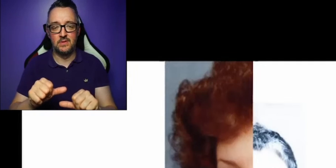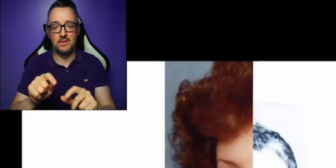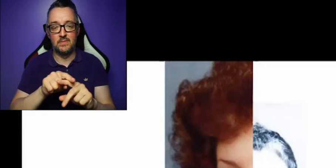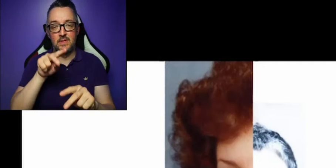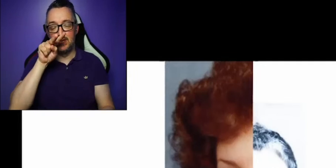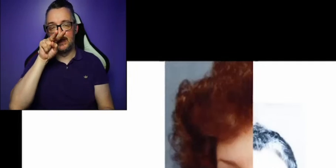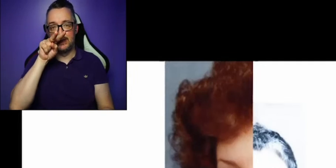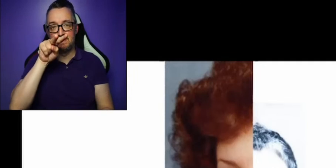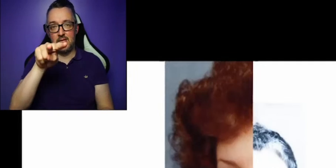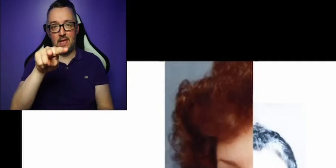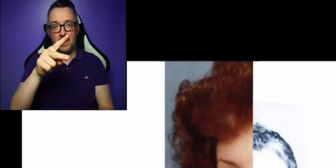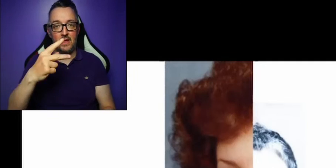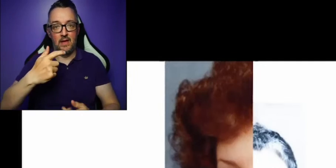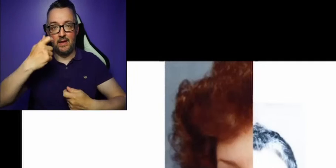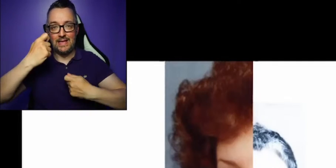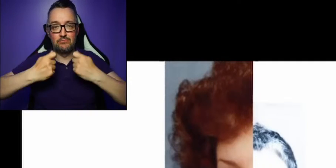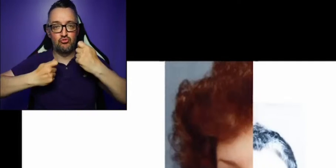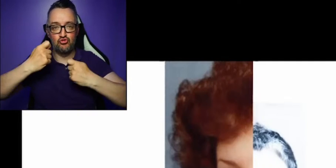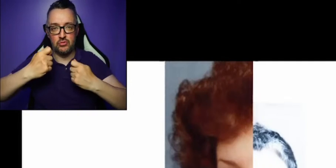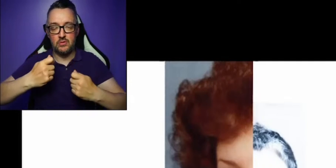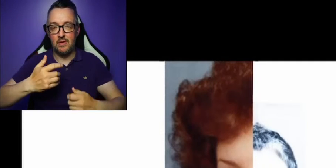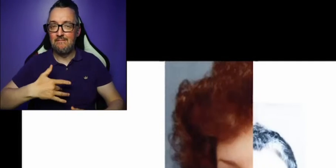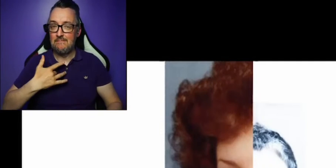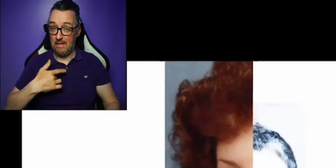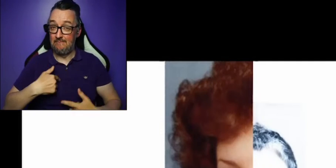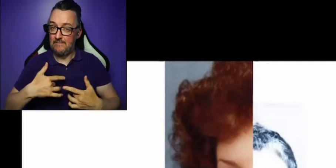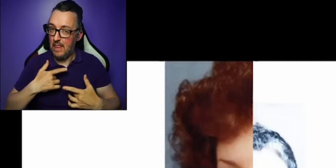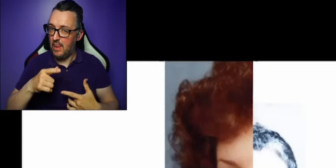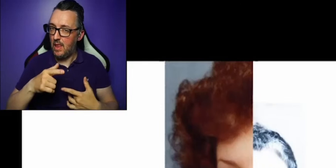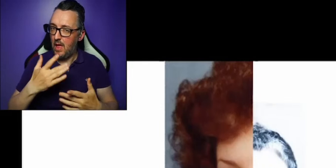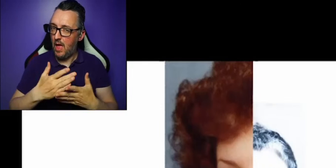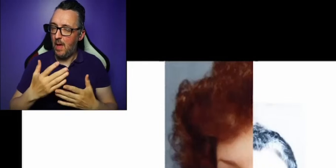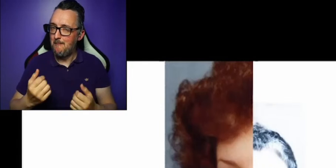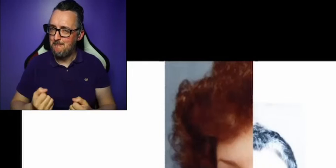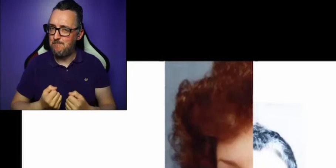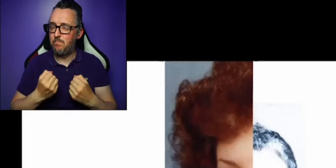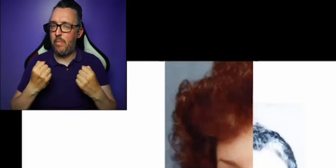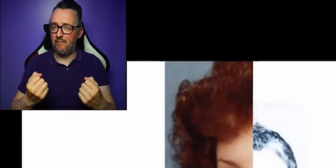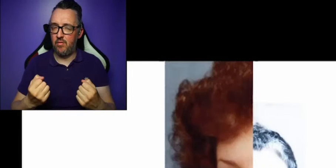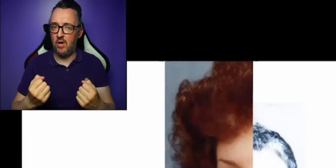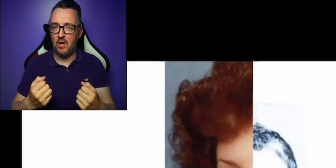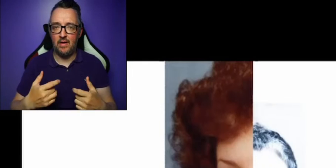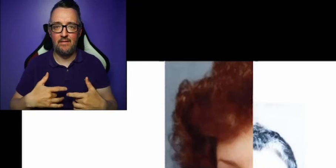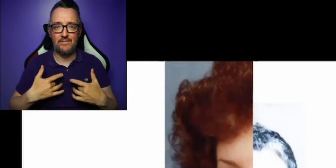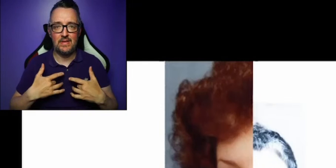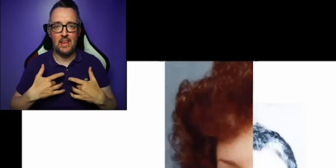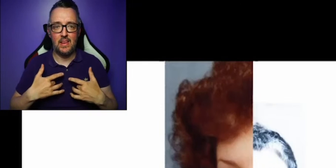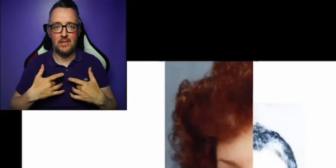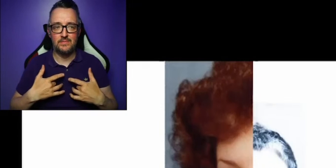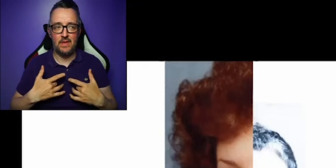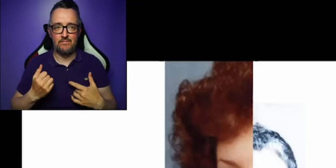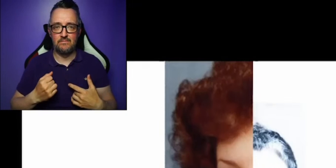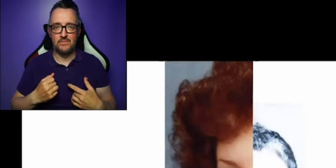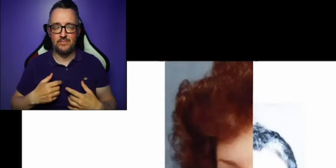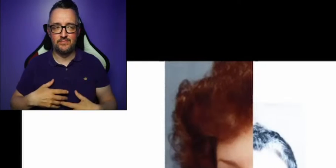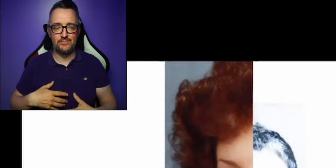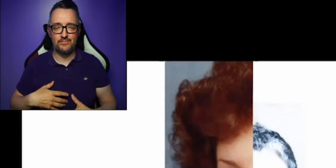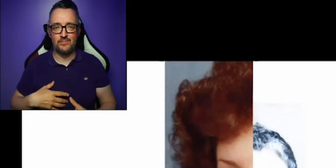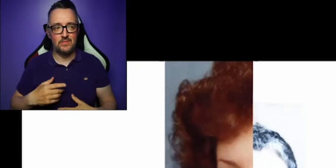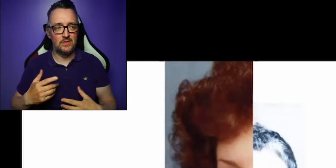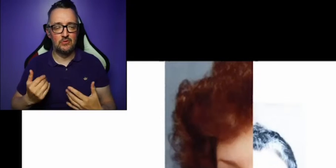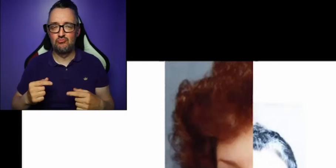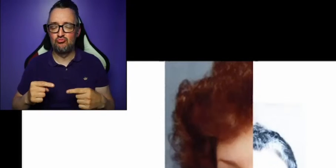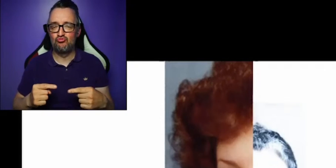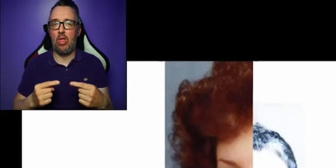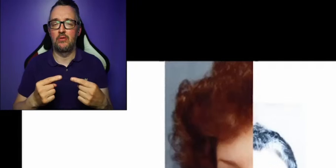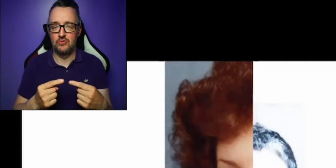I like the stare as well. I like that facial expression. It feels quite powerful. It feels quite sort of like a bit challenging in a way, or a bit like,